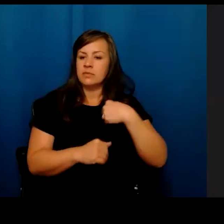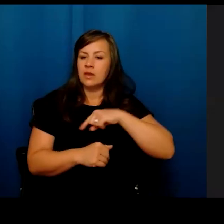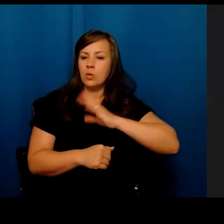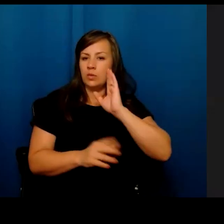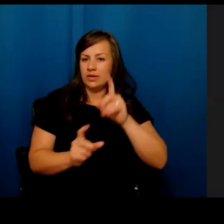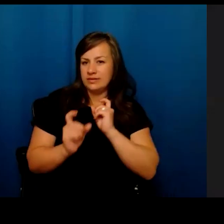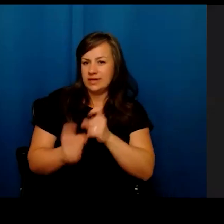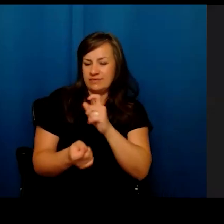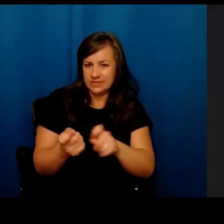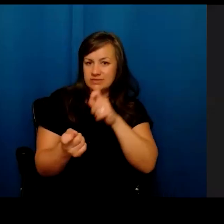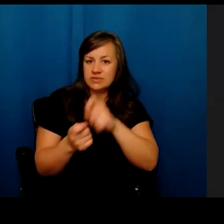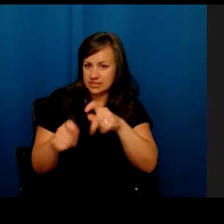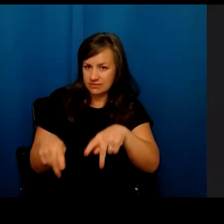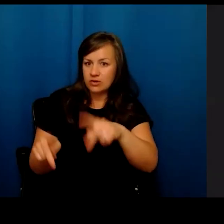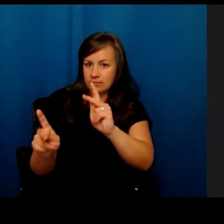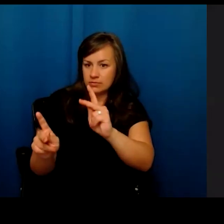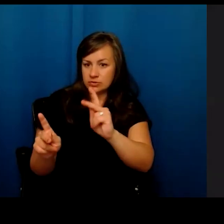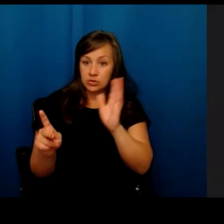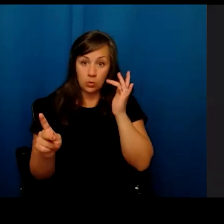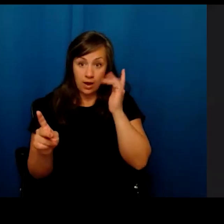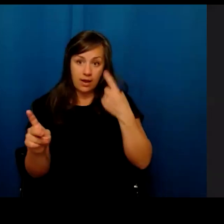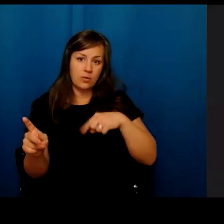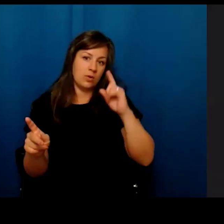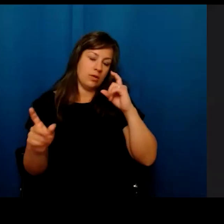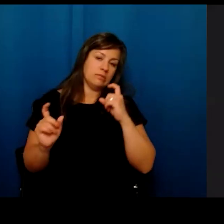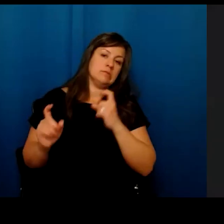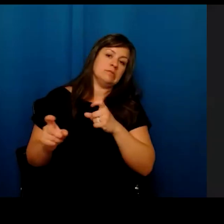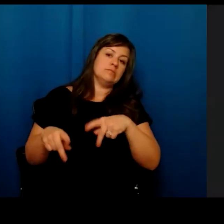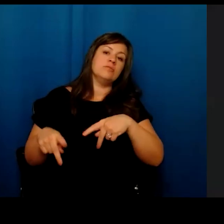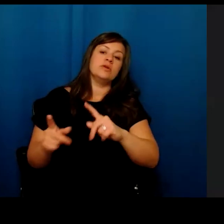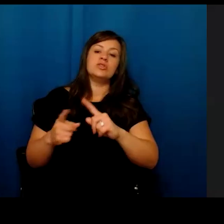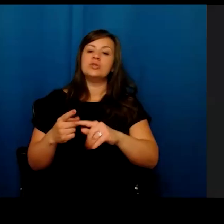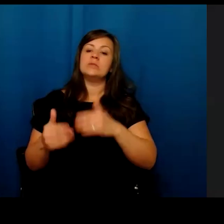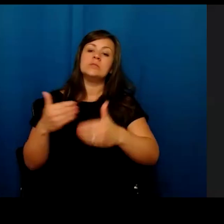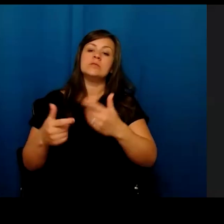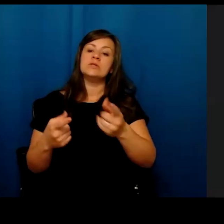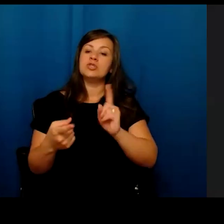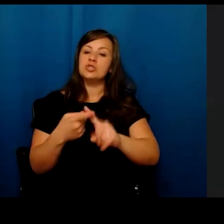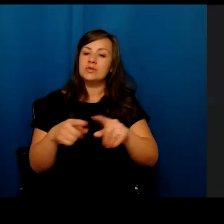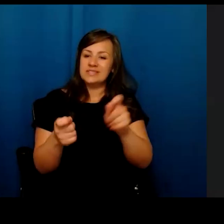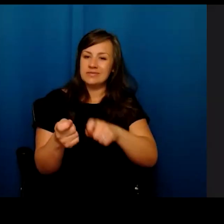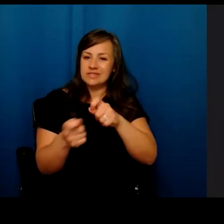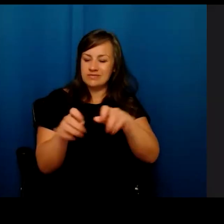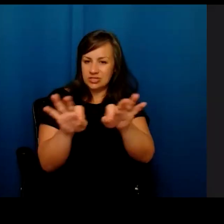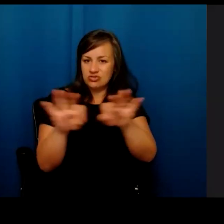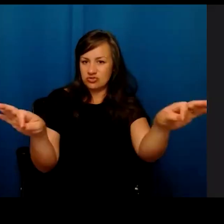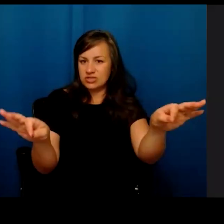that is really to make sure that what you're doing is going to keep moving you toward your degree.